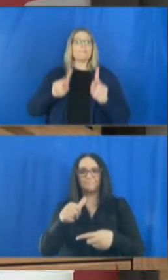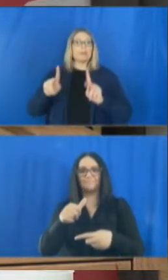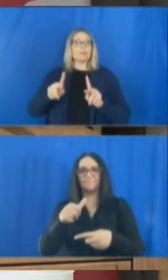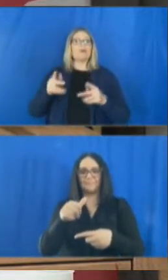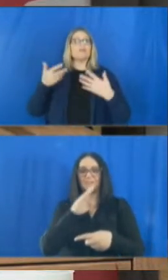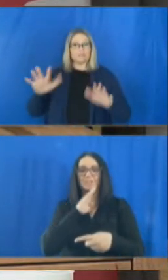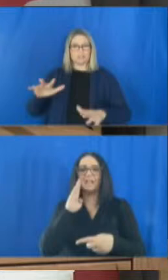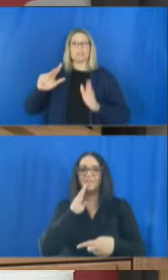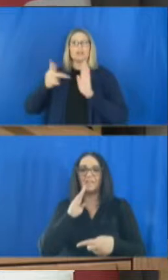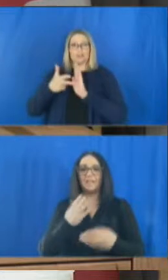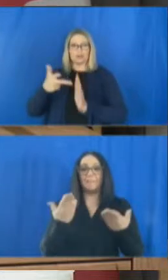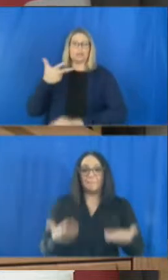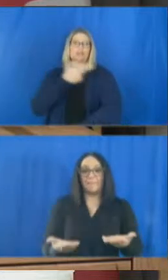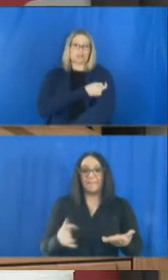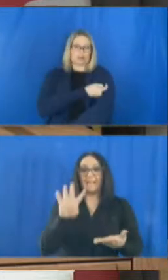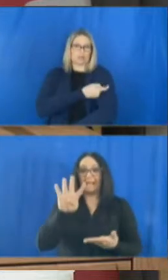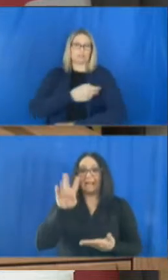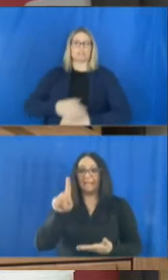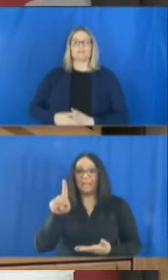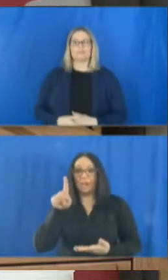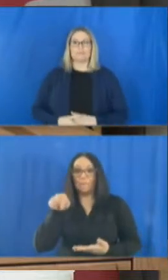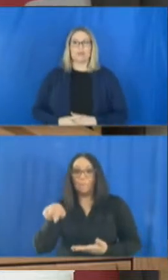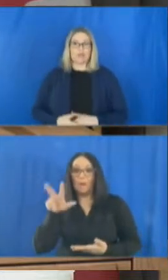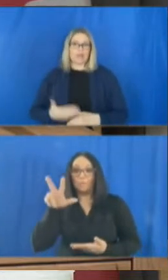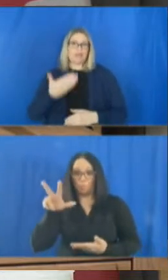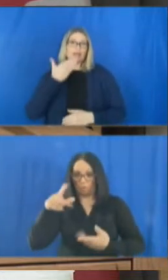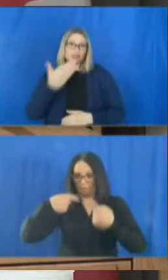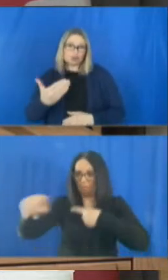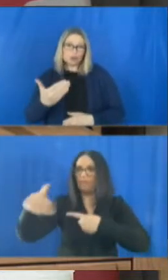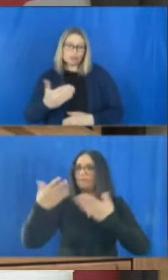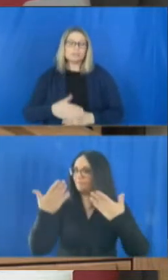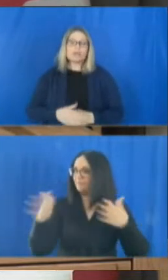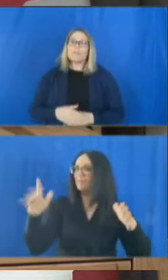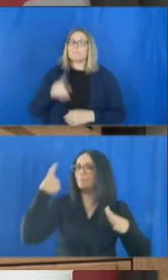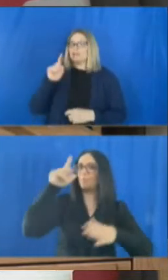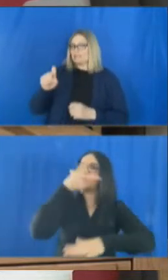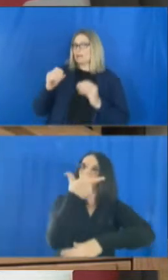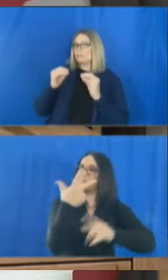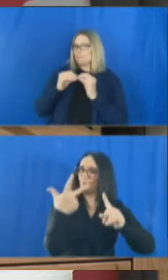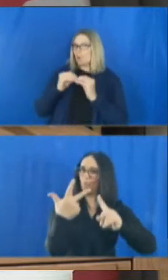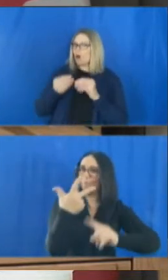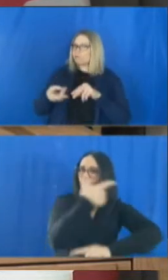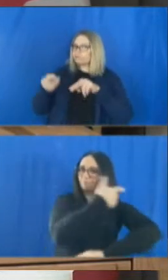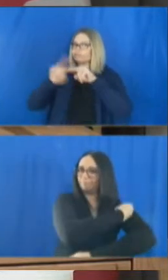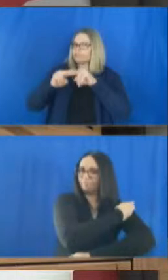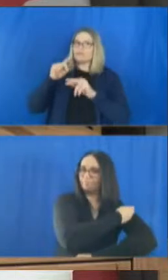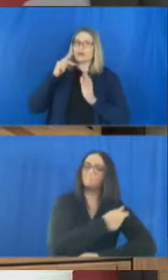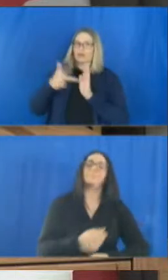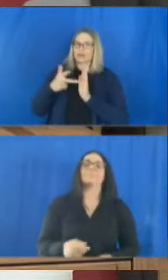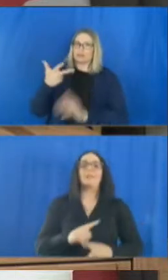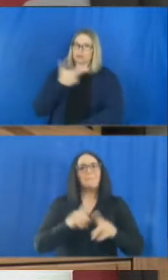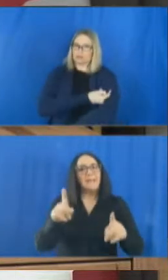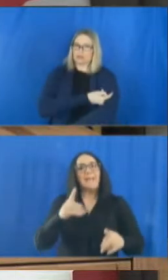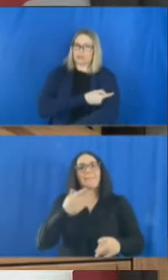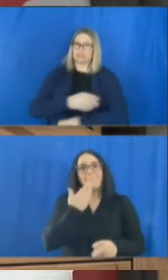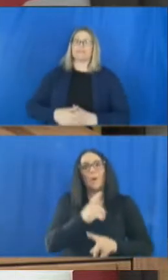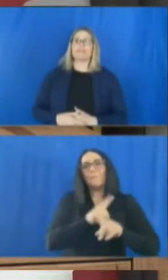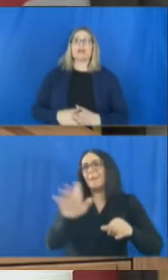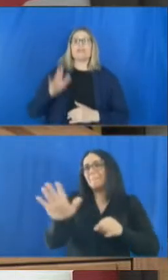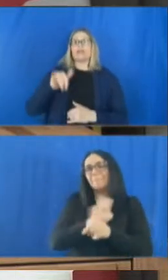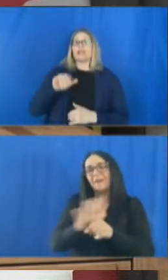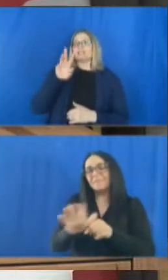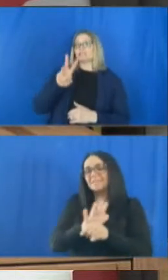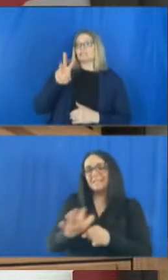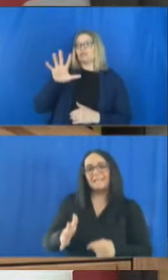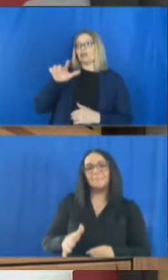of those aged 50 and older and 75.5% of those aged 65 and older. To date, 55.5%